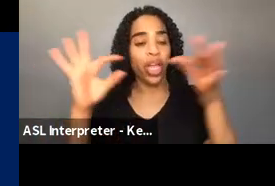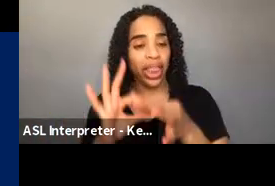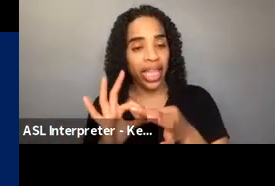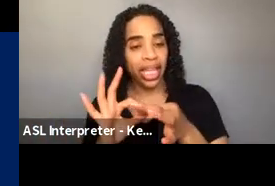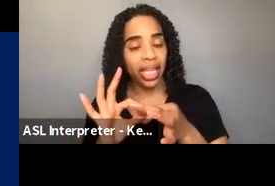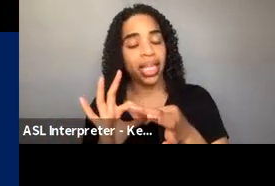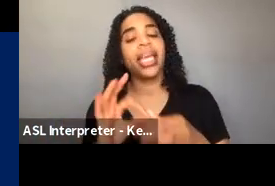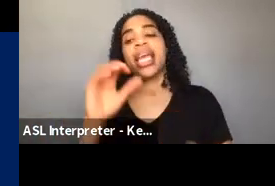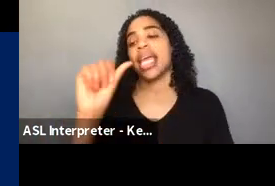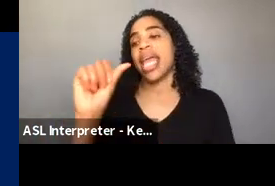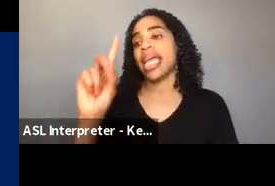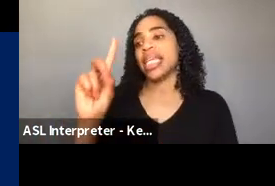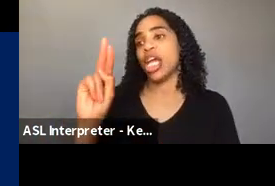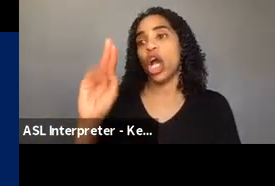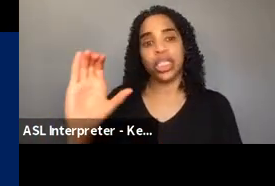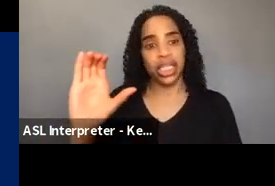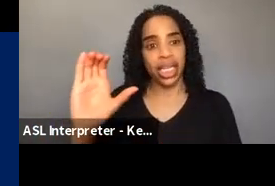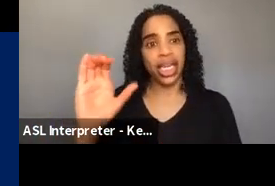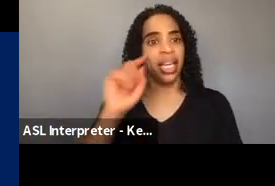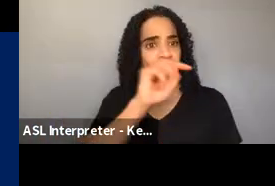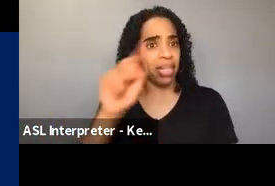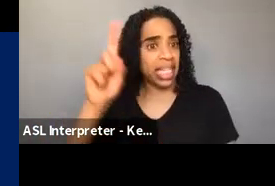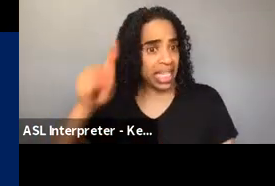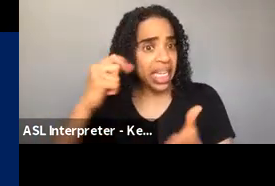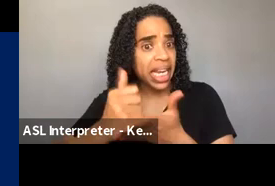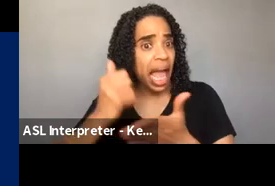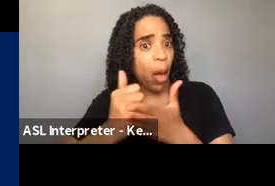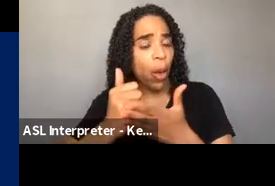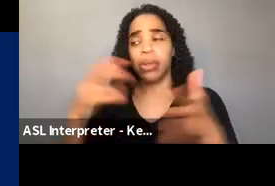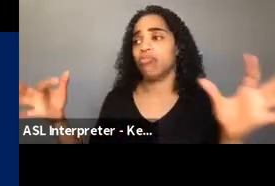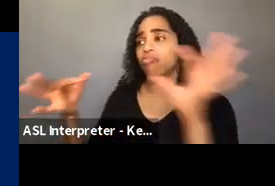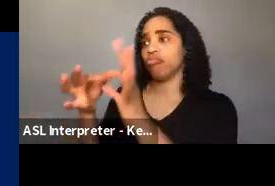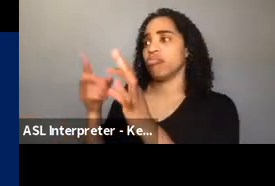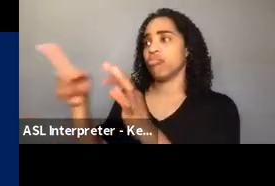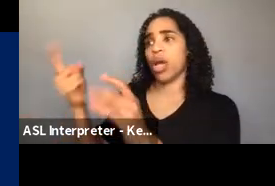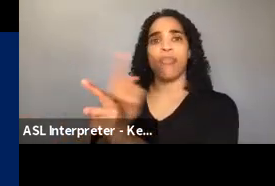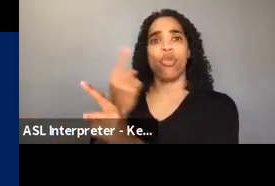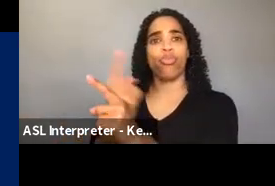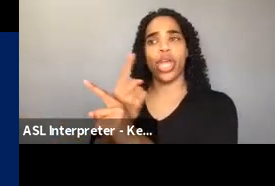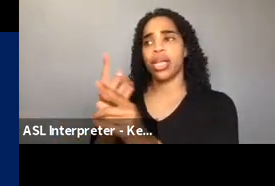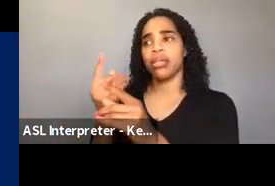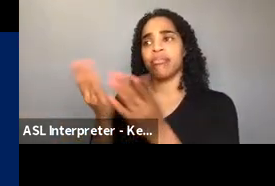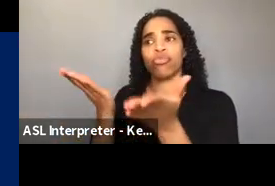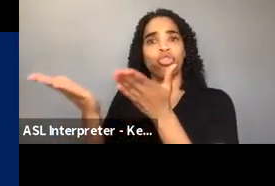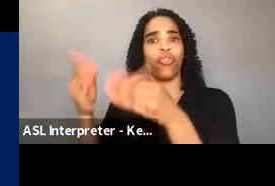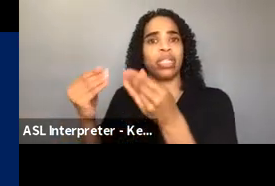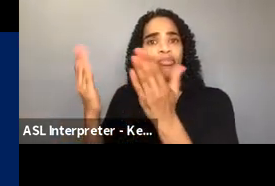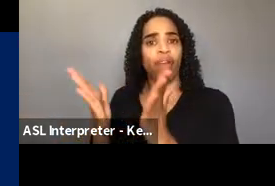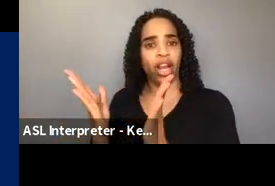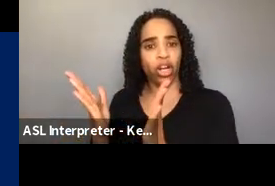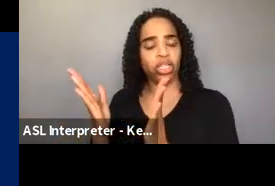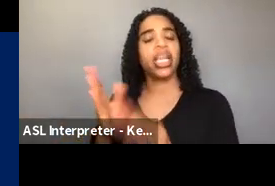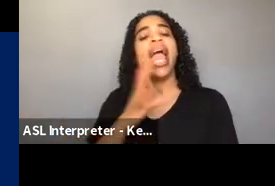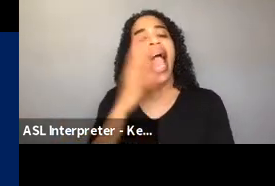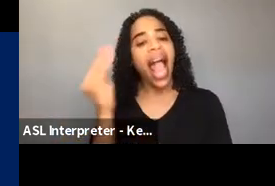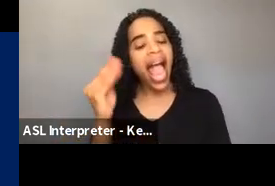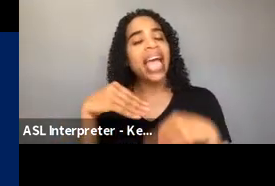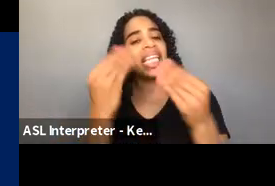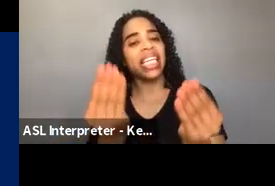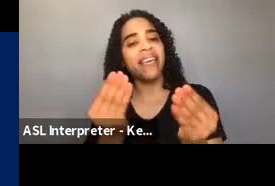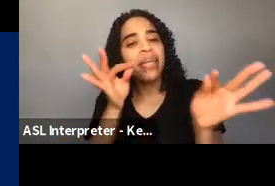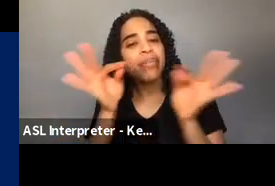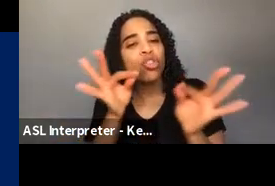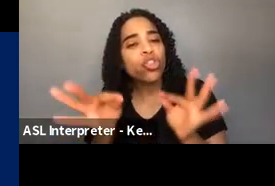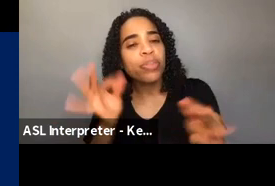eligible individuals who need assistance with appropriate service providers and or supply descriptive